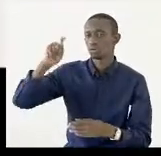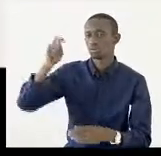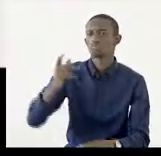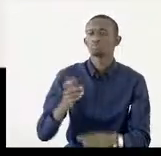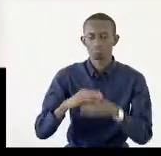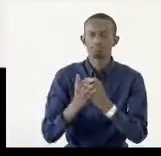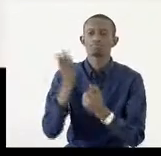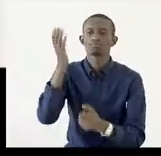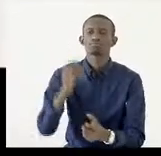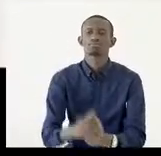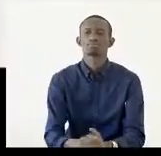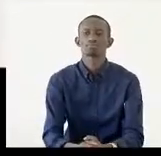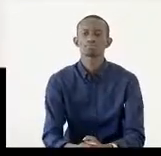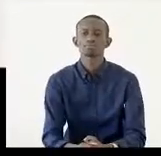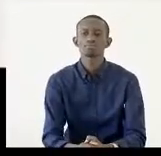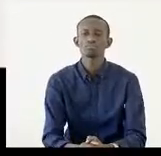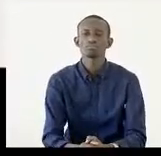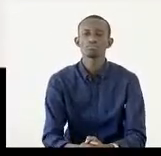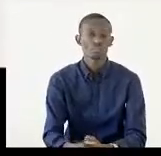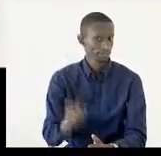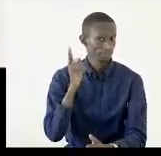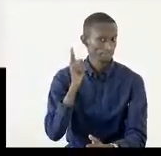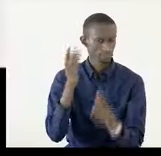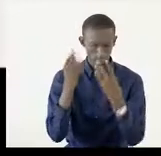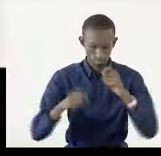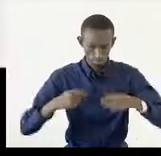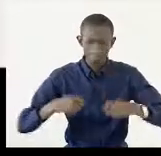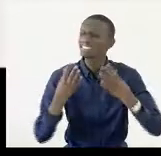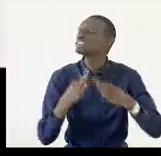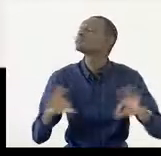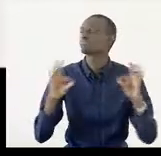So that is a very important reagent.